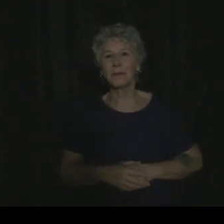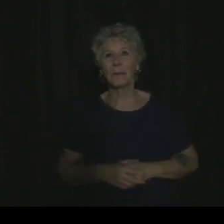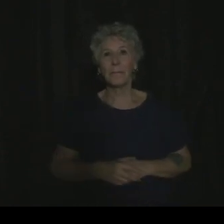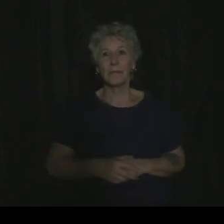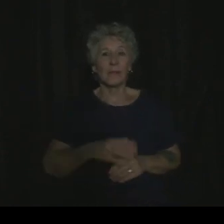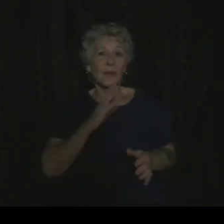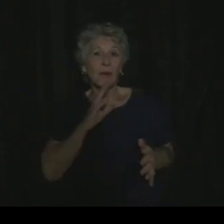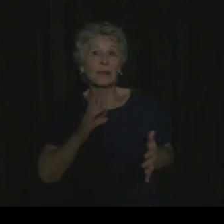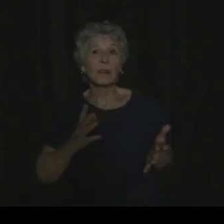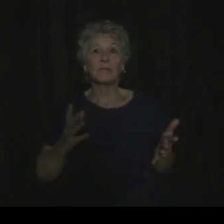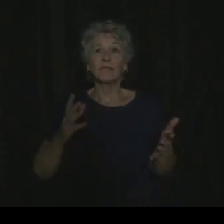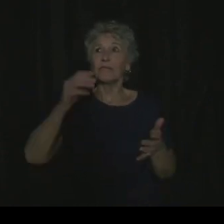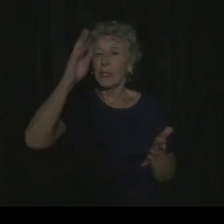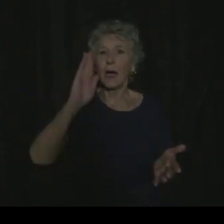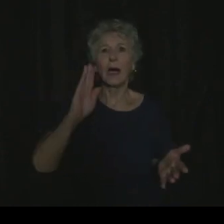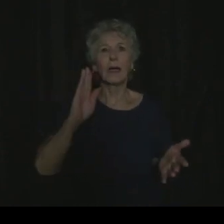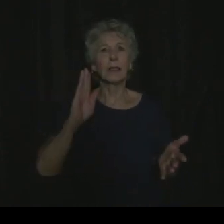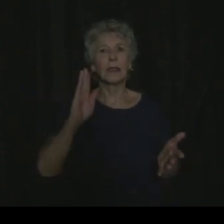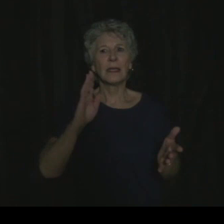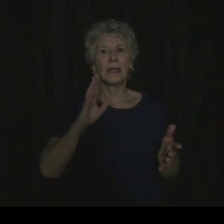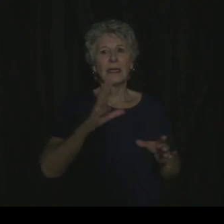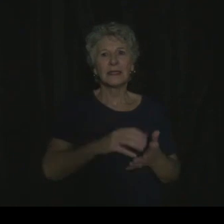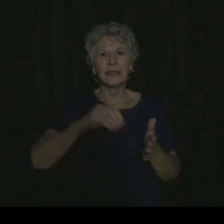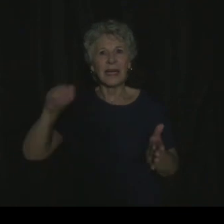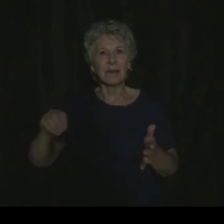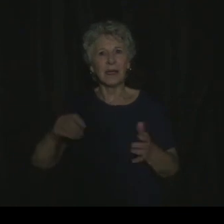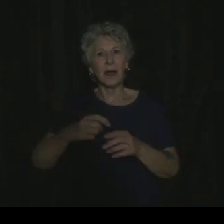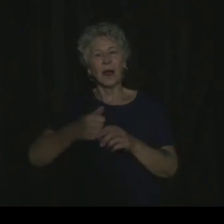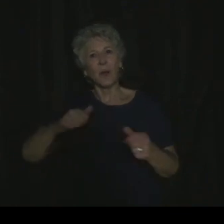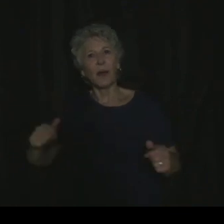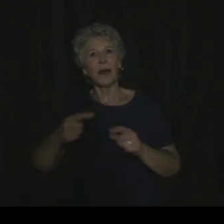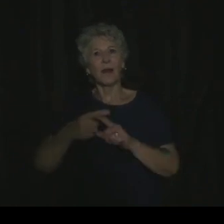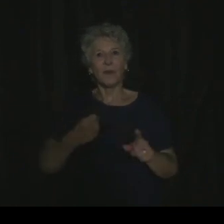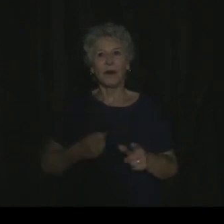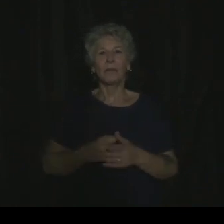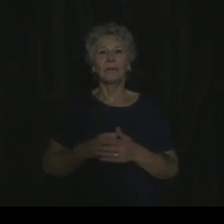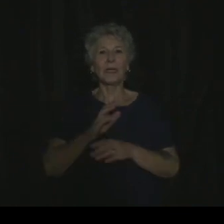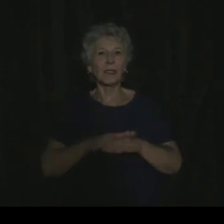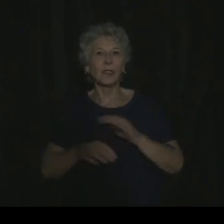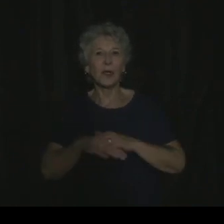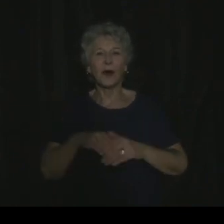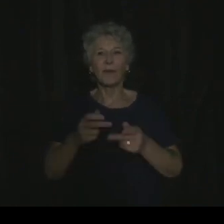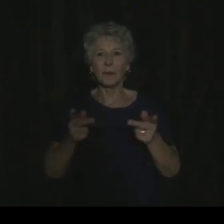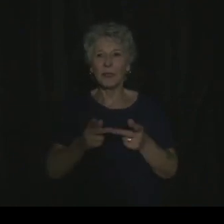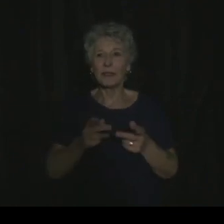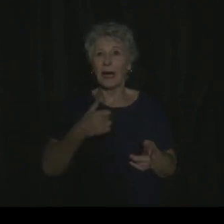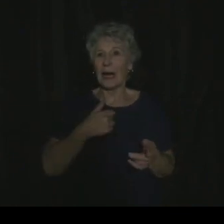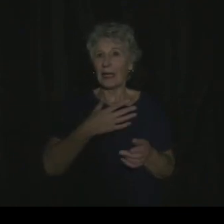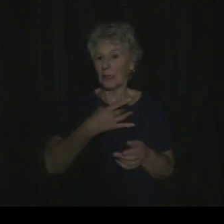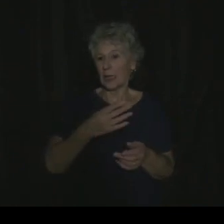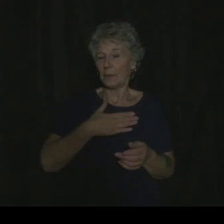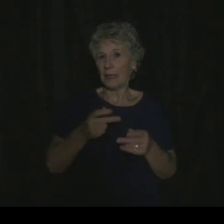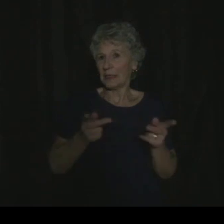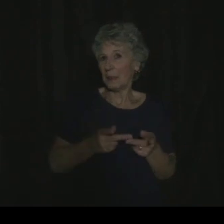you talk about God taking me out of my comfort zone. I don't like crowds to begin with. I like my space, as I'm sure some of you do.